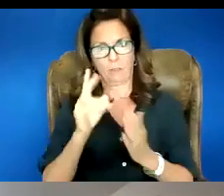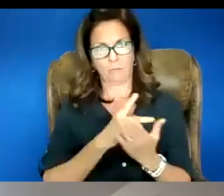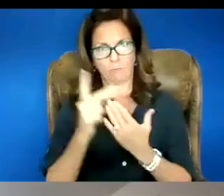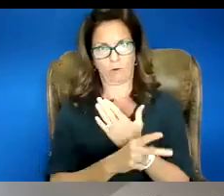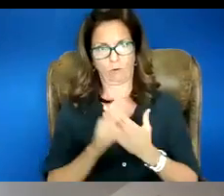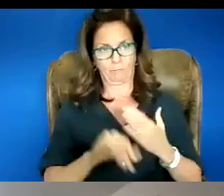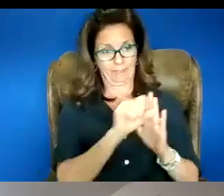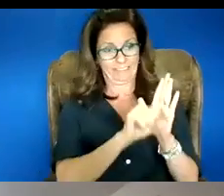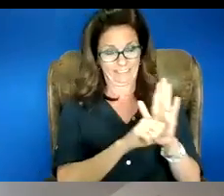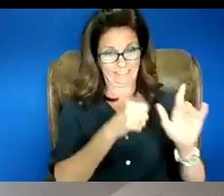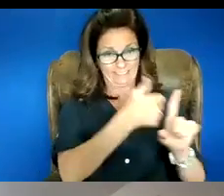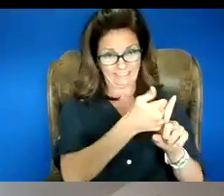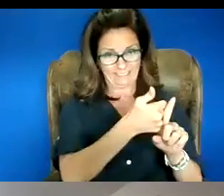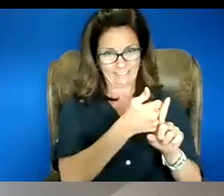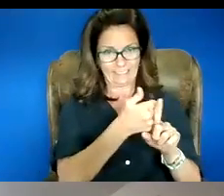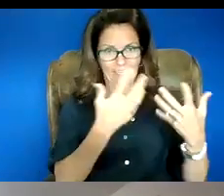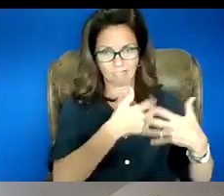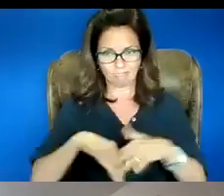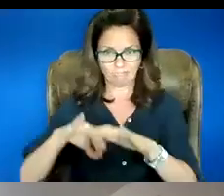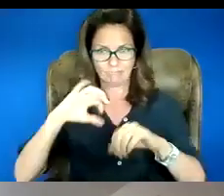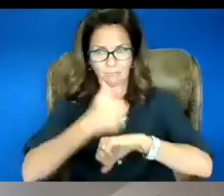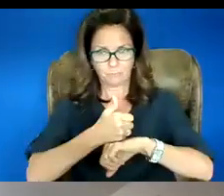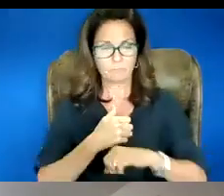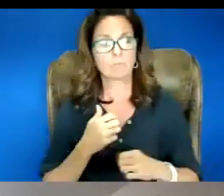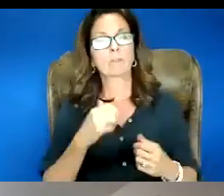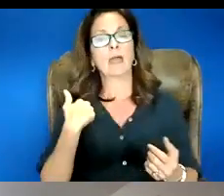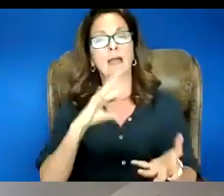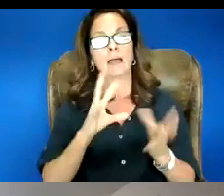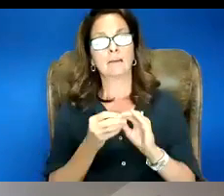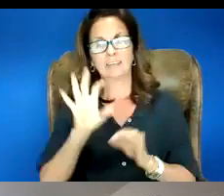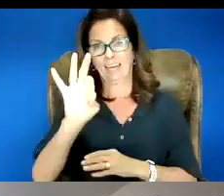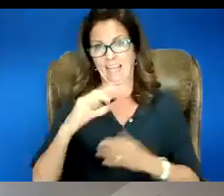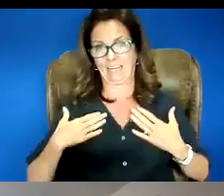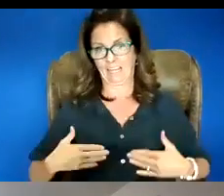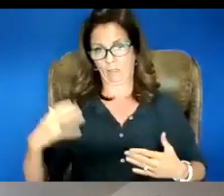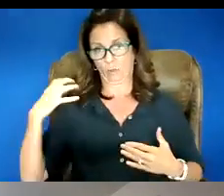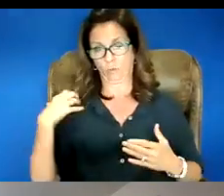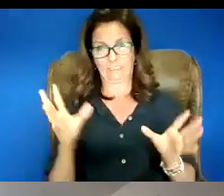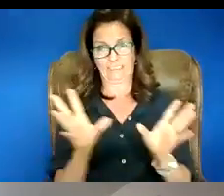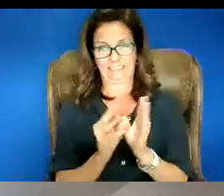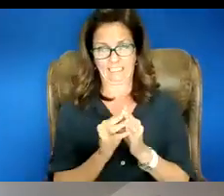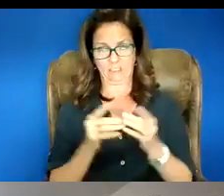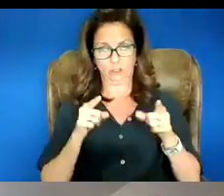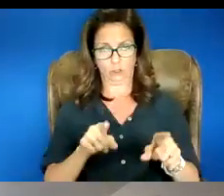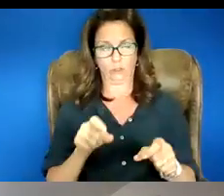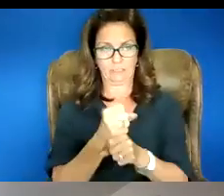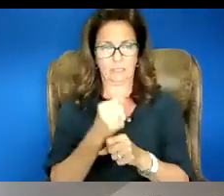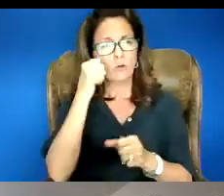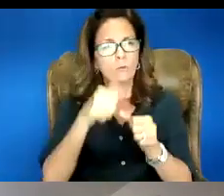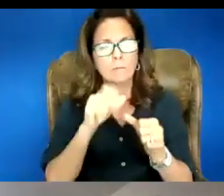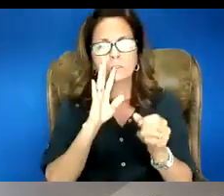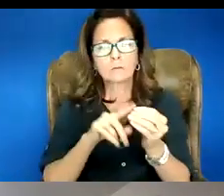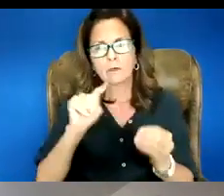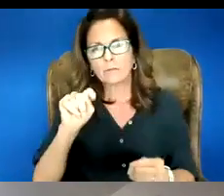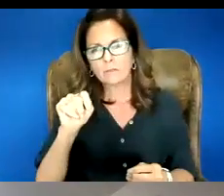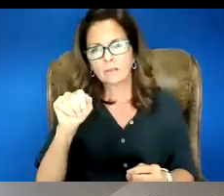together. There are 9 health coaching sessions throughout the year, and that tandem session that I talked about with your primary